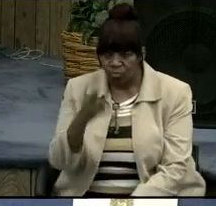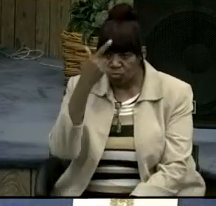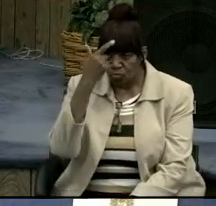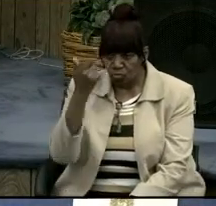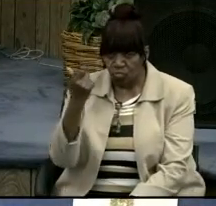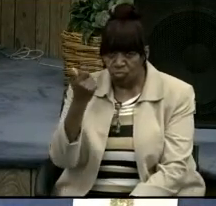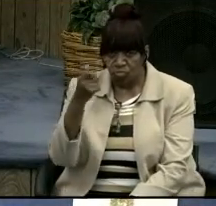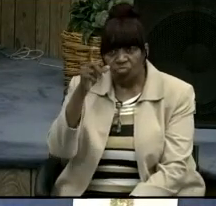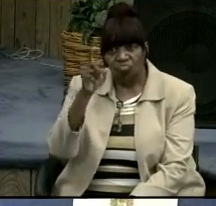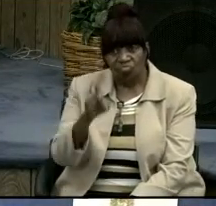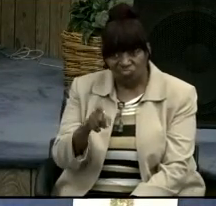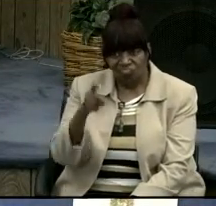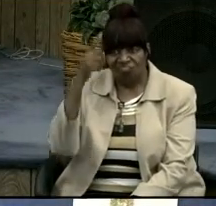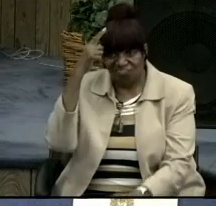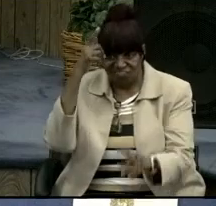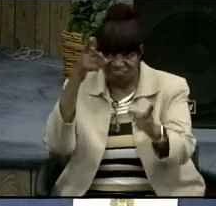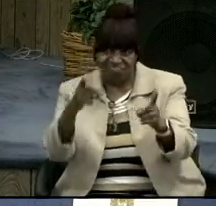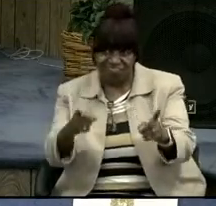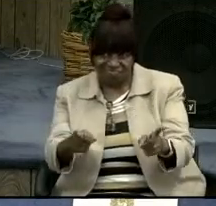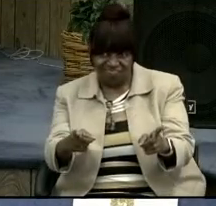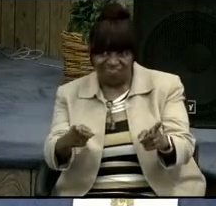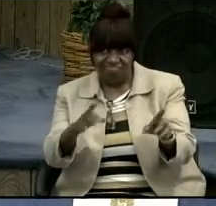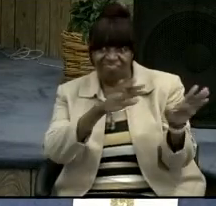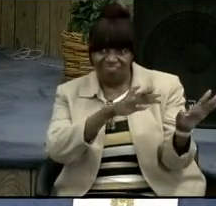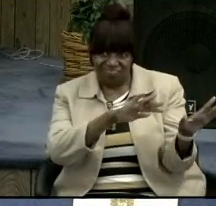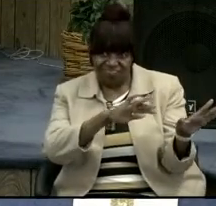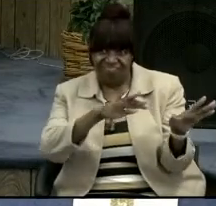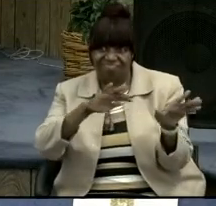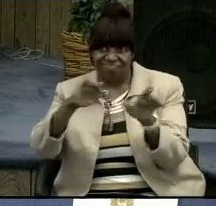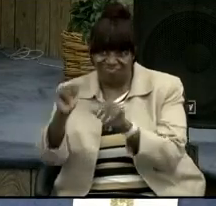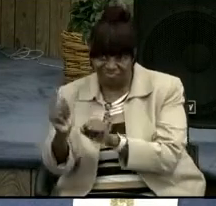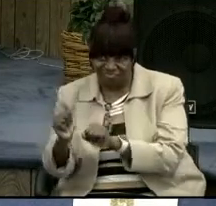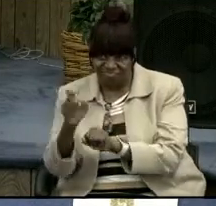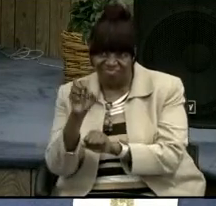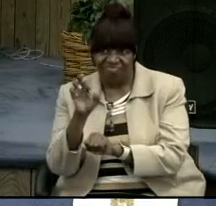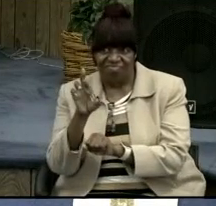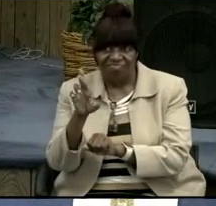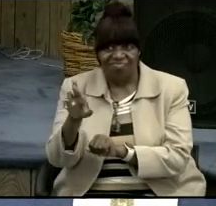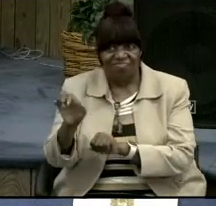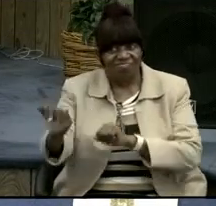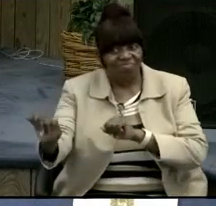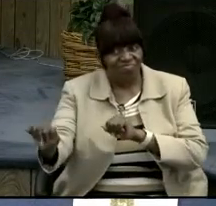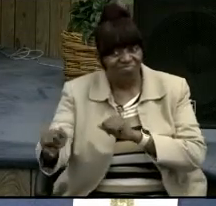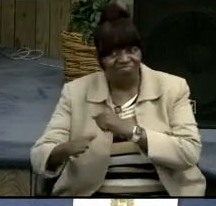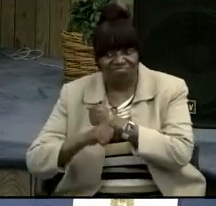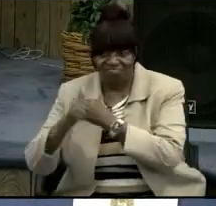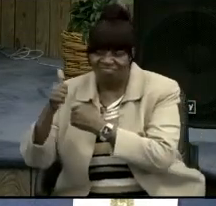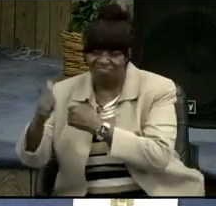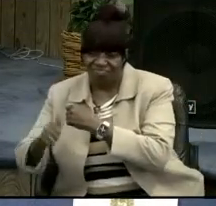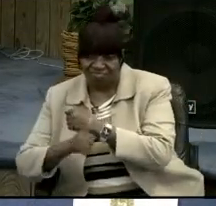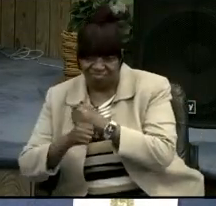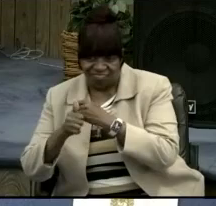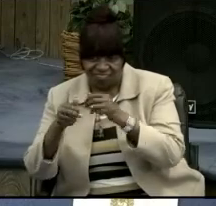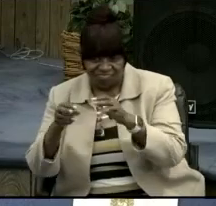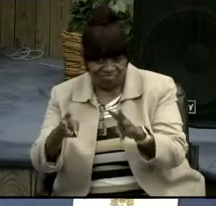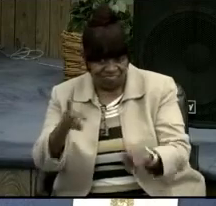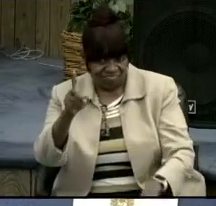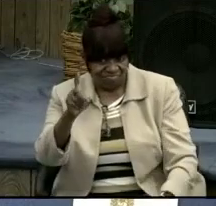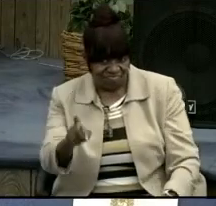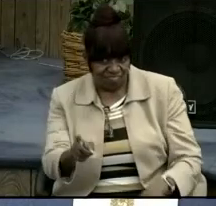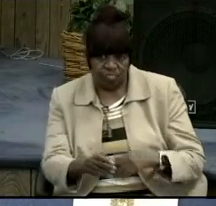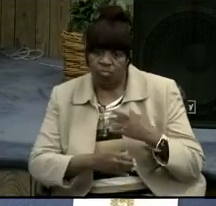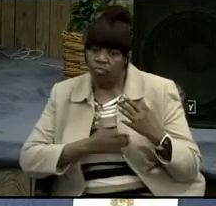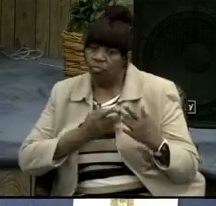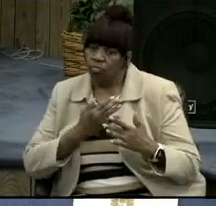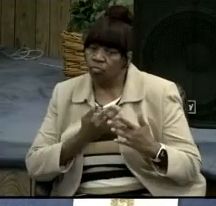in harm's way. If you have to go early or you need to stay by and wait for the storm to pass, I ain't going to take that personally, because